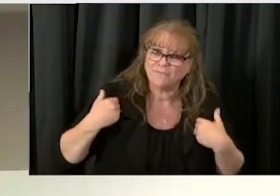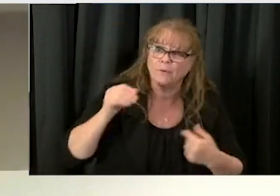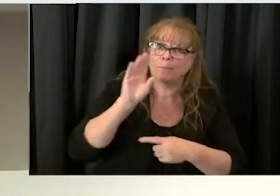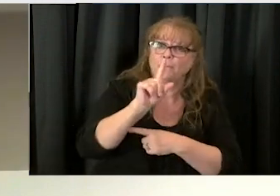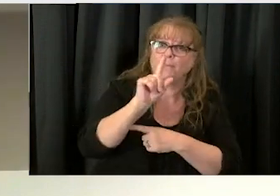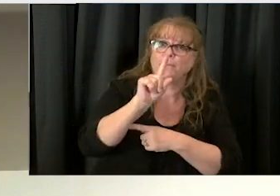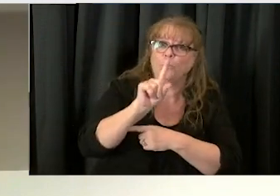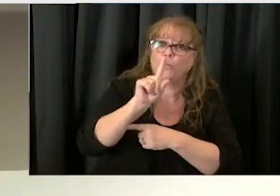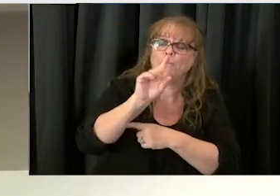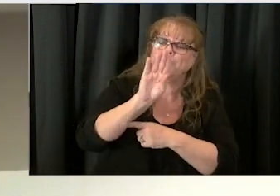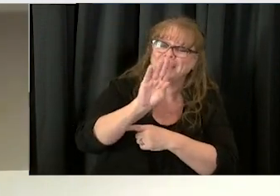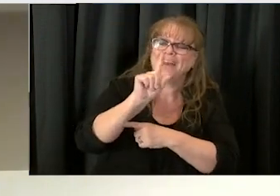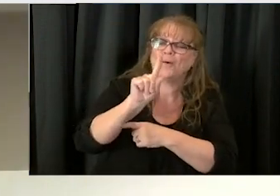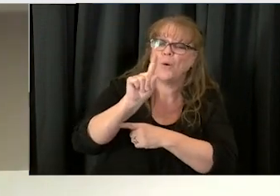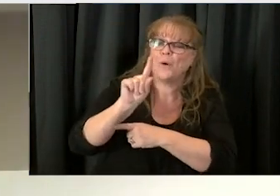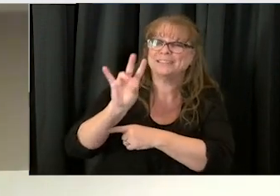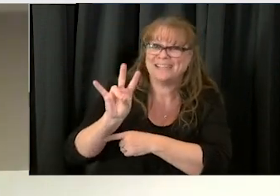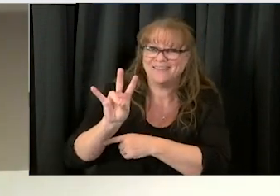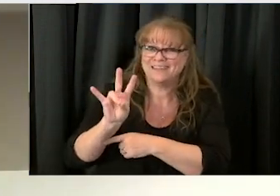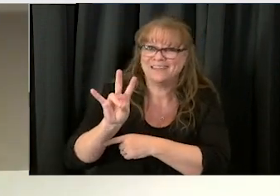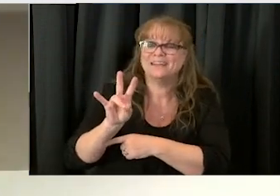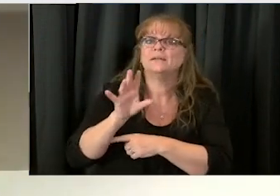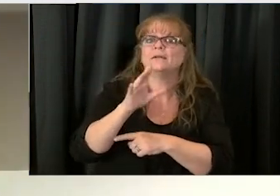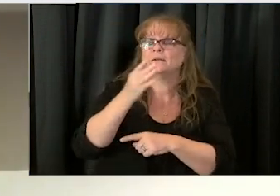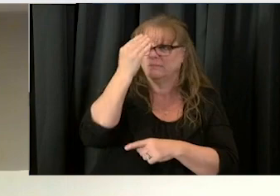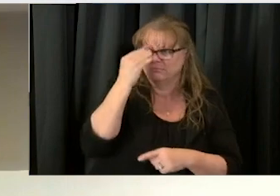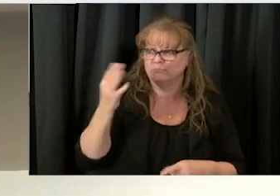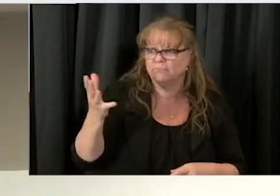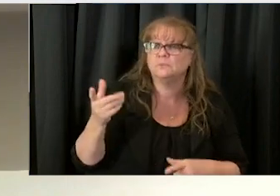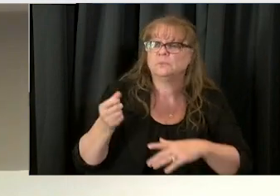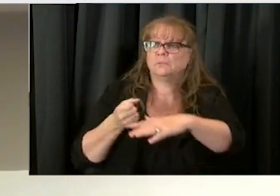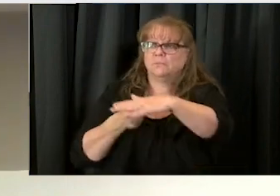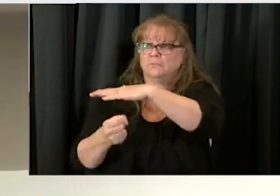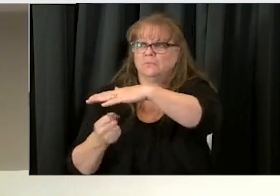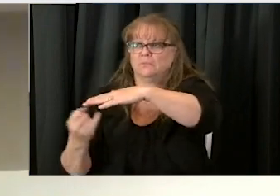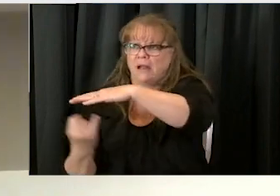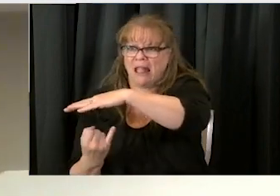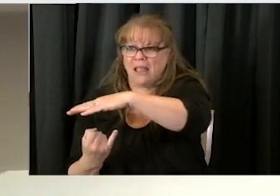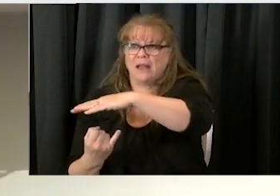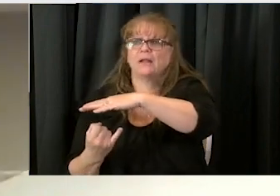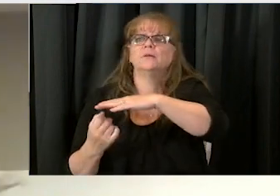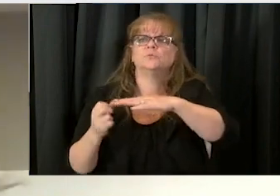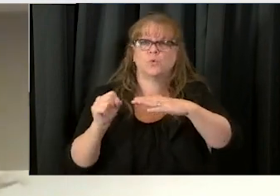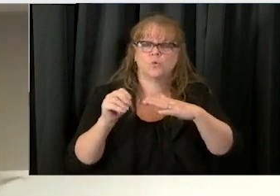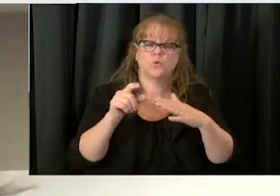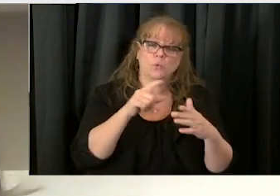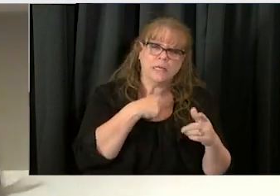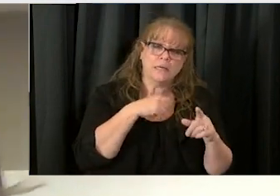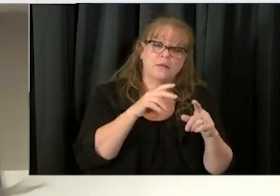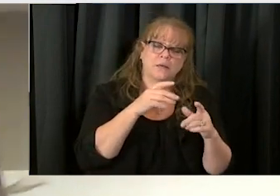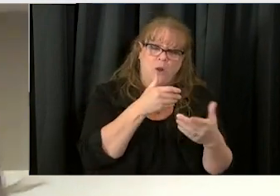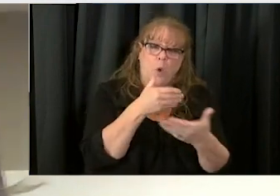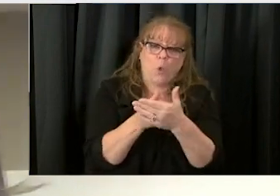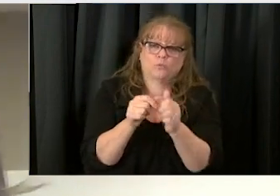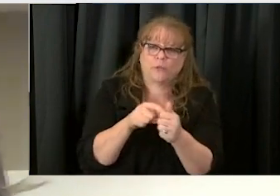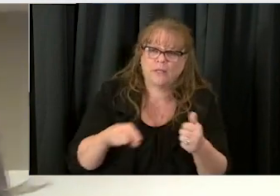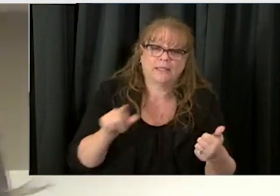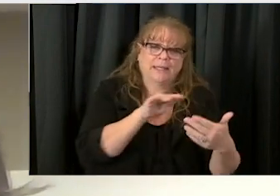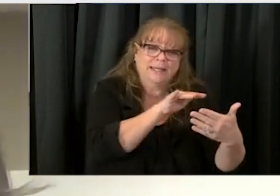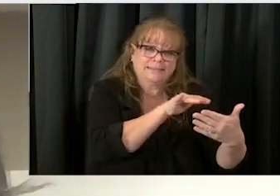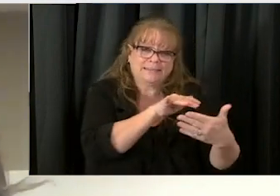And everybody's been very cooperative on that front, but we'll keep you updated as we know more. As we